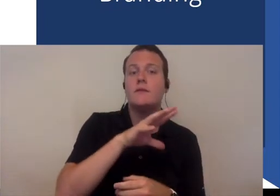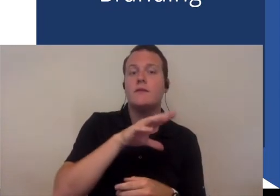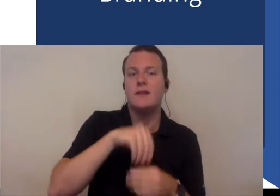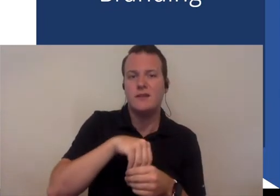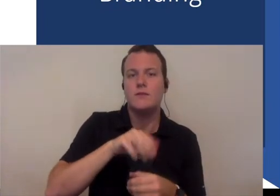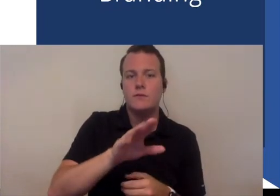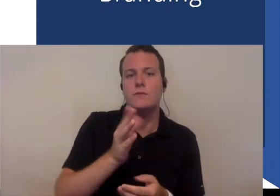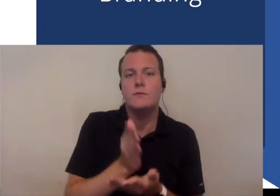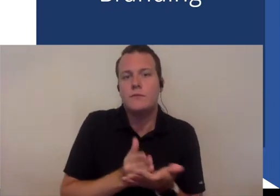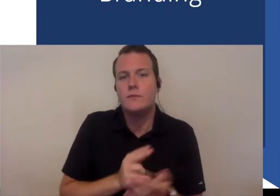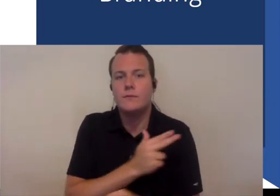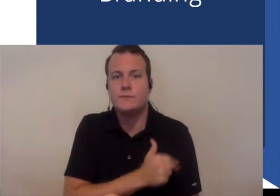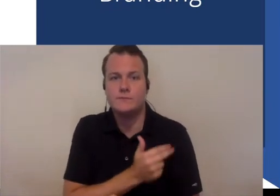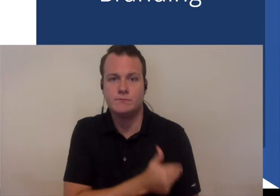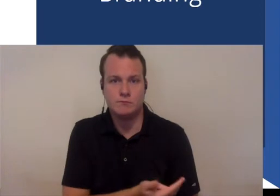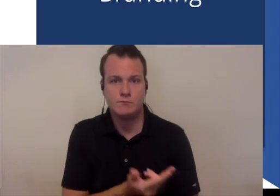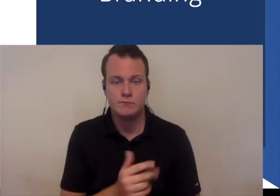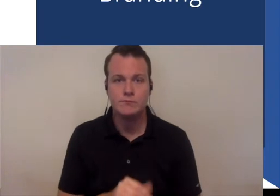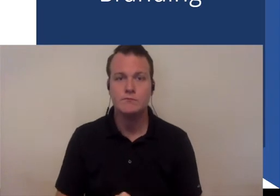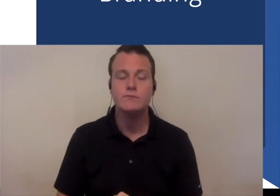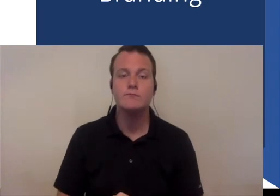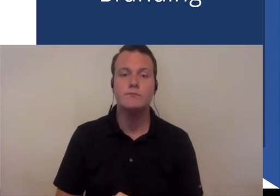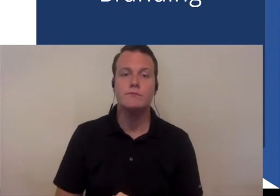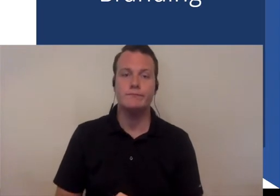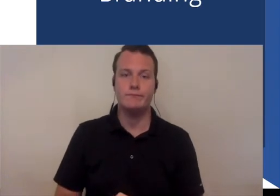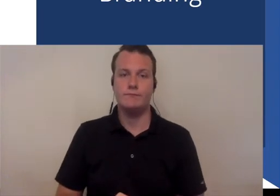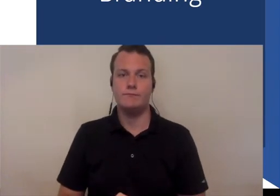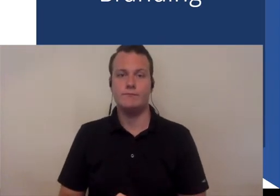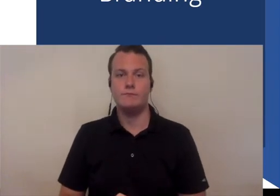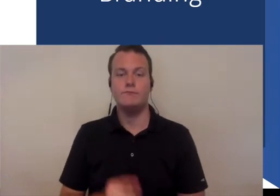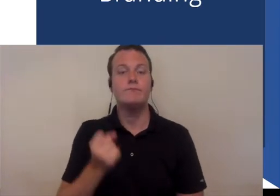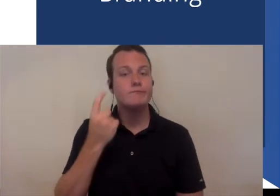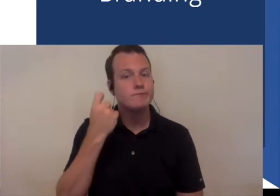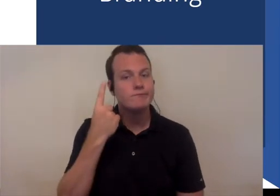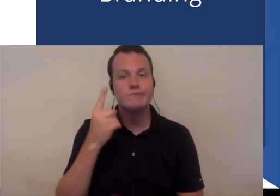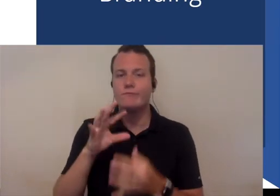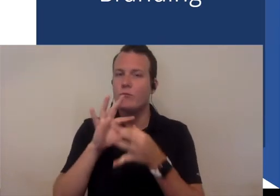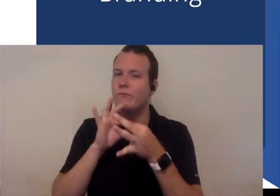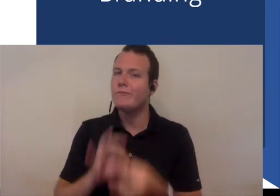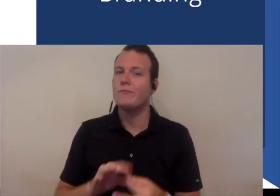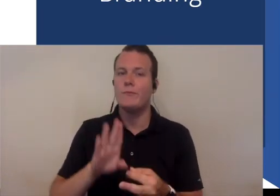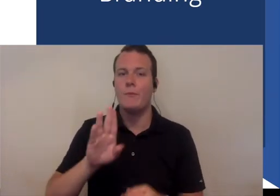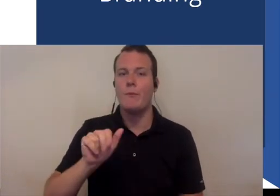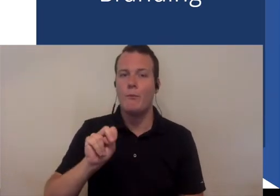hospital? And so it's all part of branding.